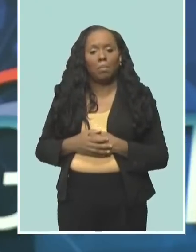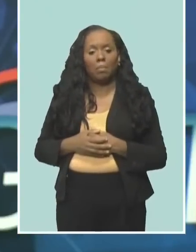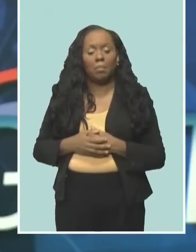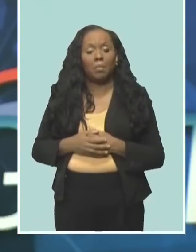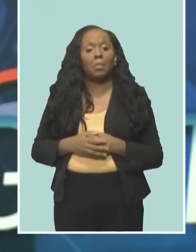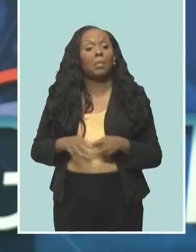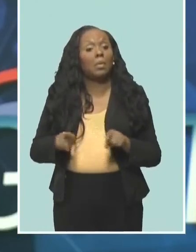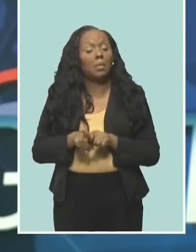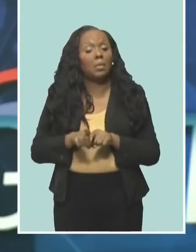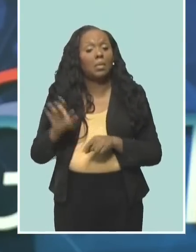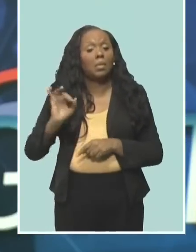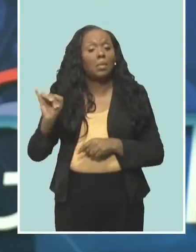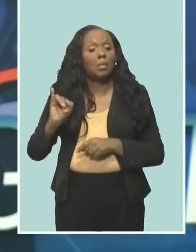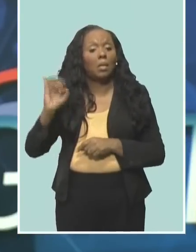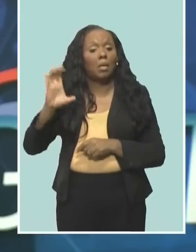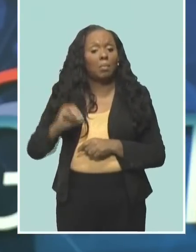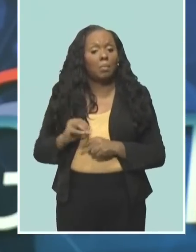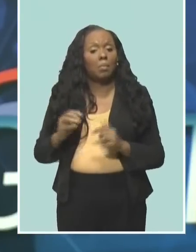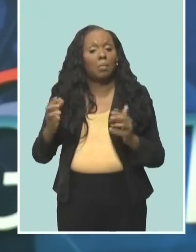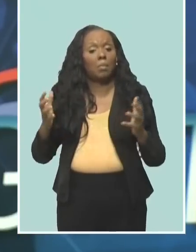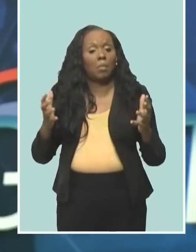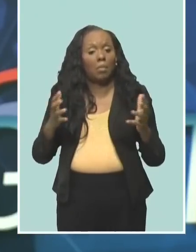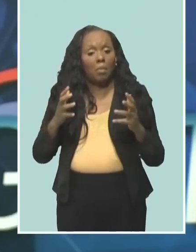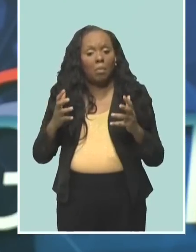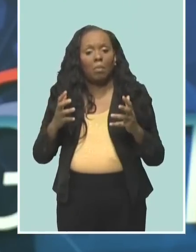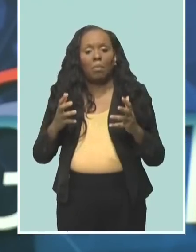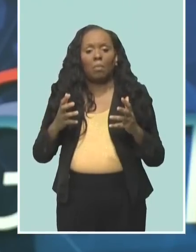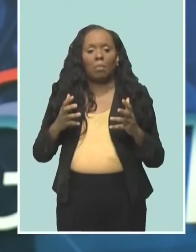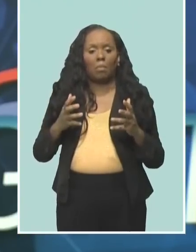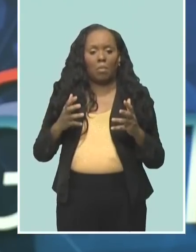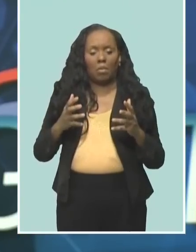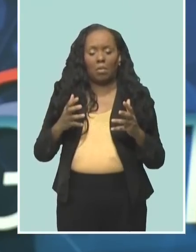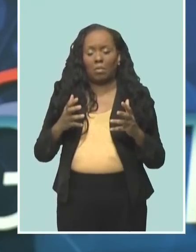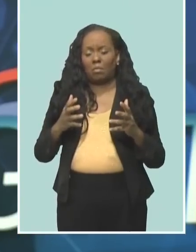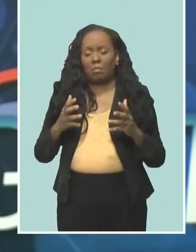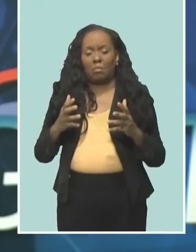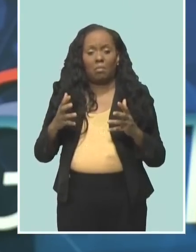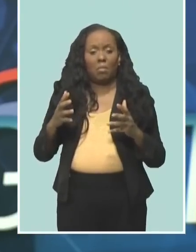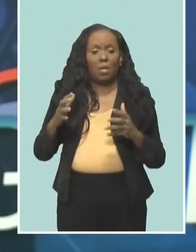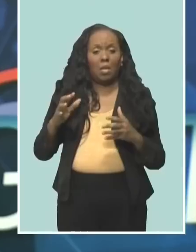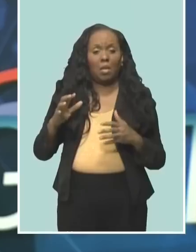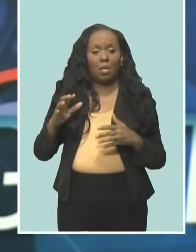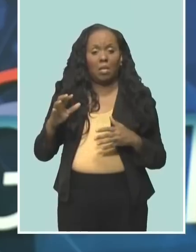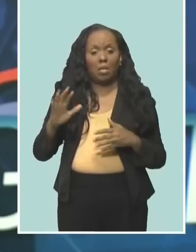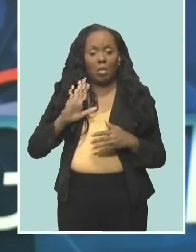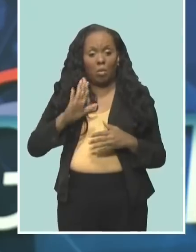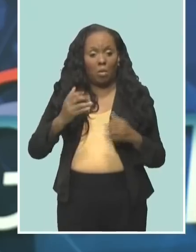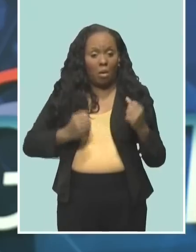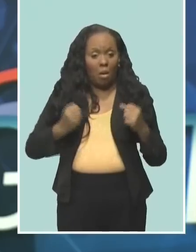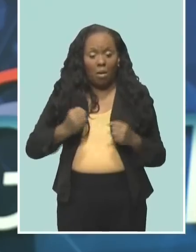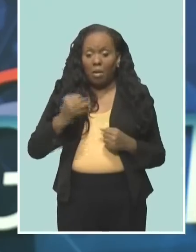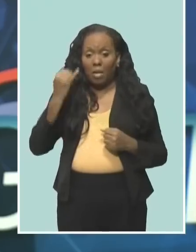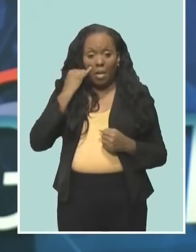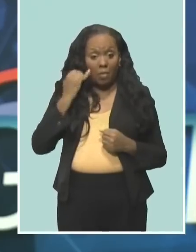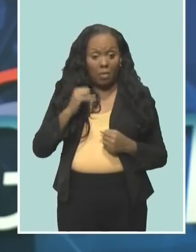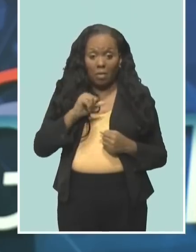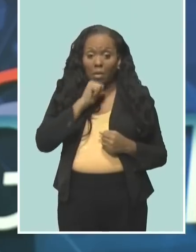Mr. Lovell says insurance companies want to see uninsured vehicles involved in accidents towed away and impounded.